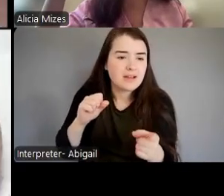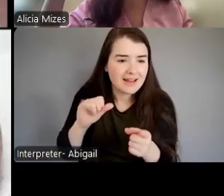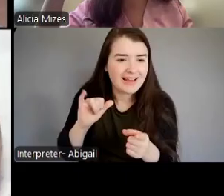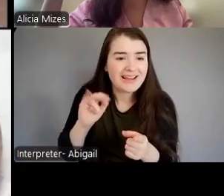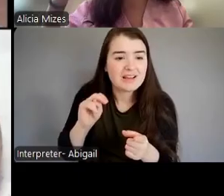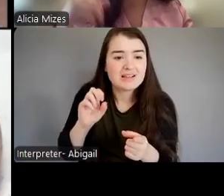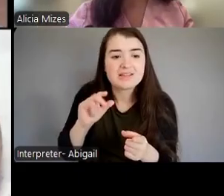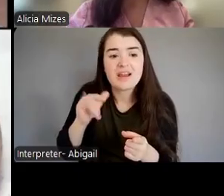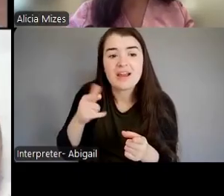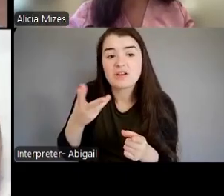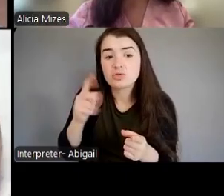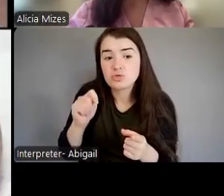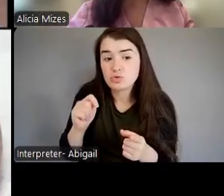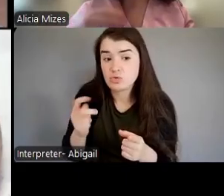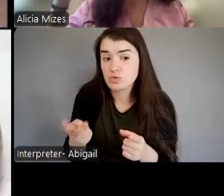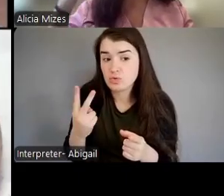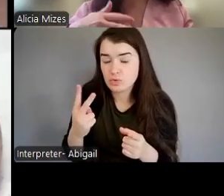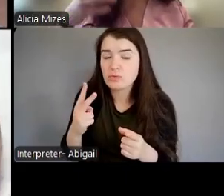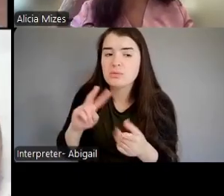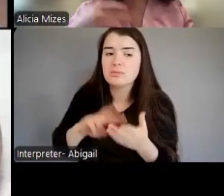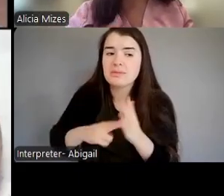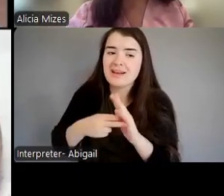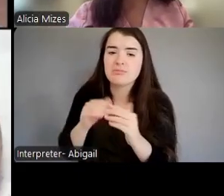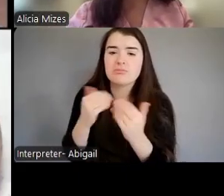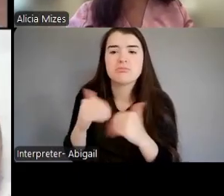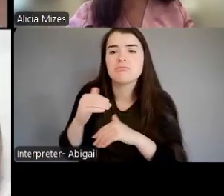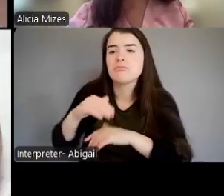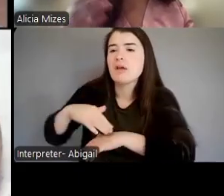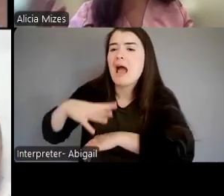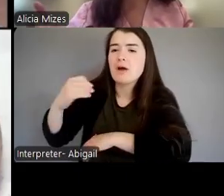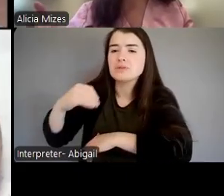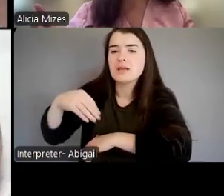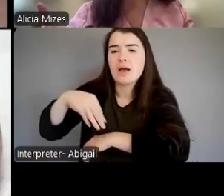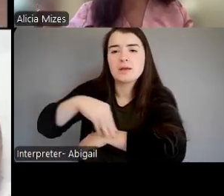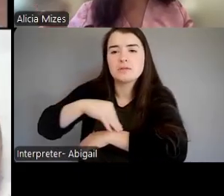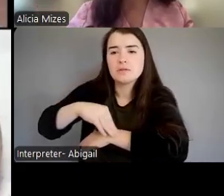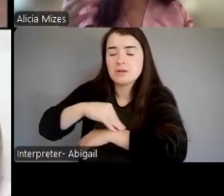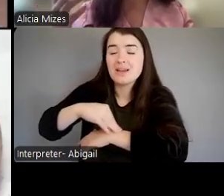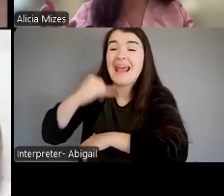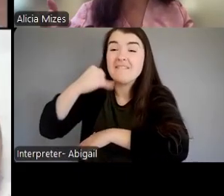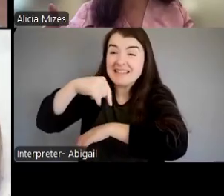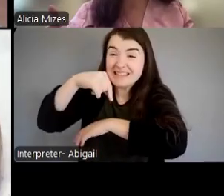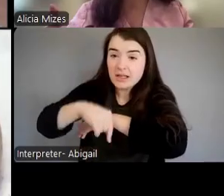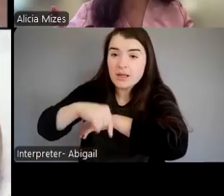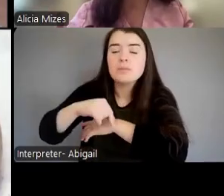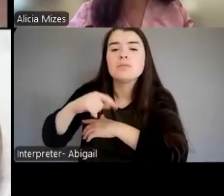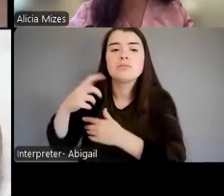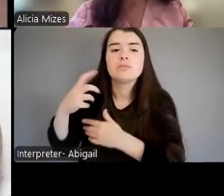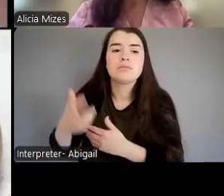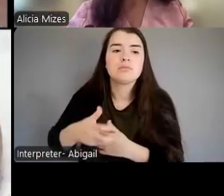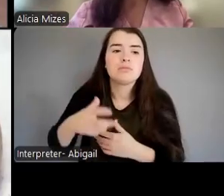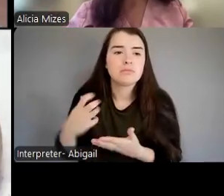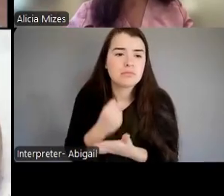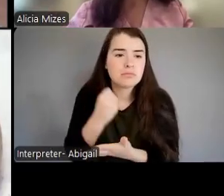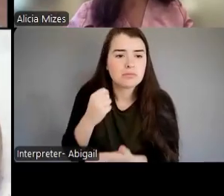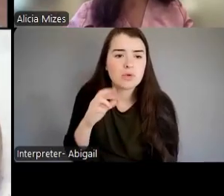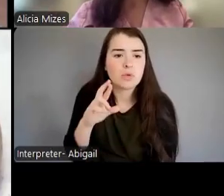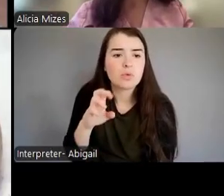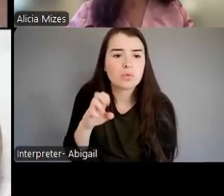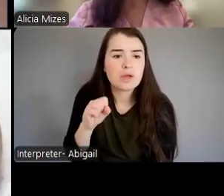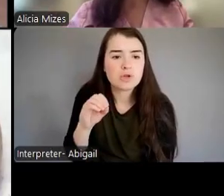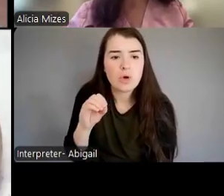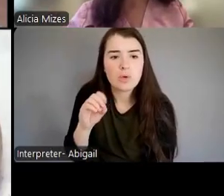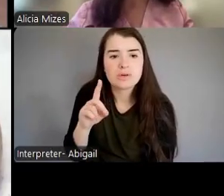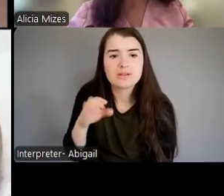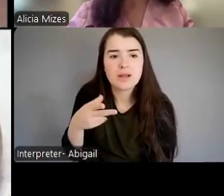to the epidermis. And then once it starts going deeper in the skin, we give it that Breslow depth, which helps inform our treatment. Typically